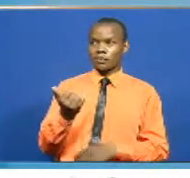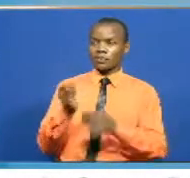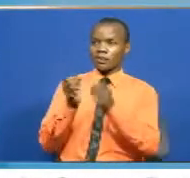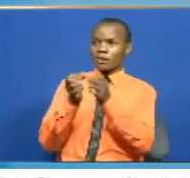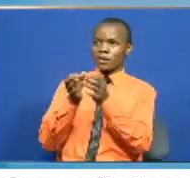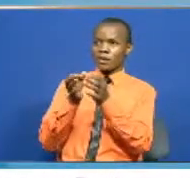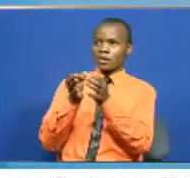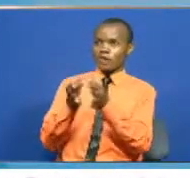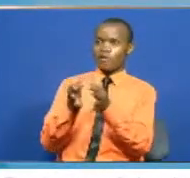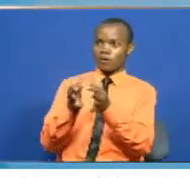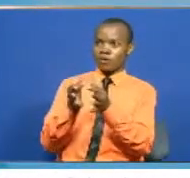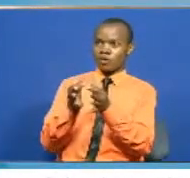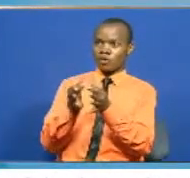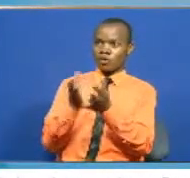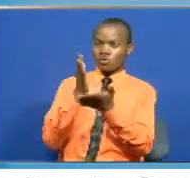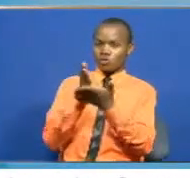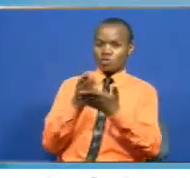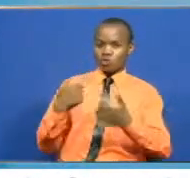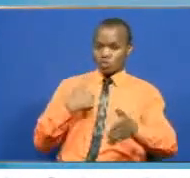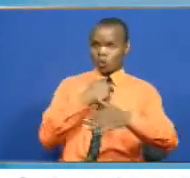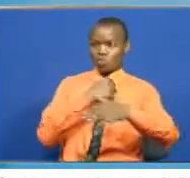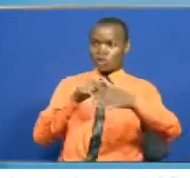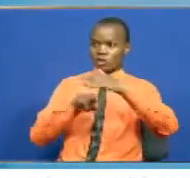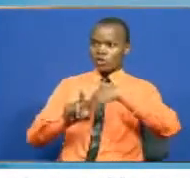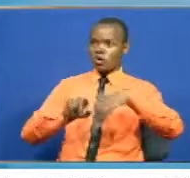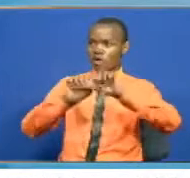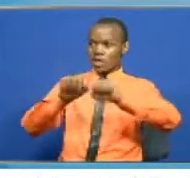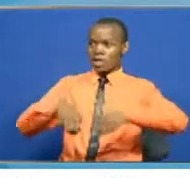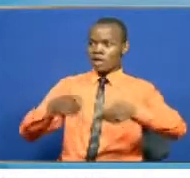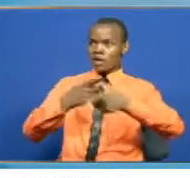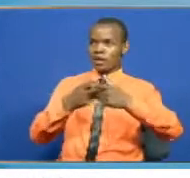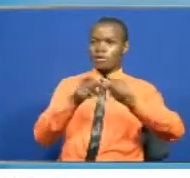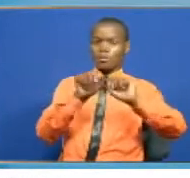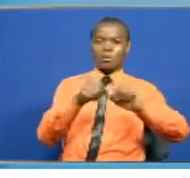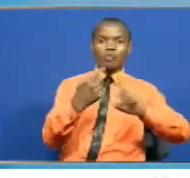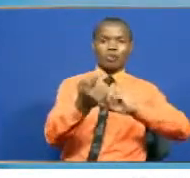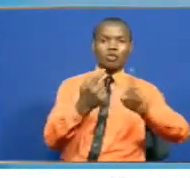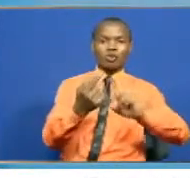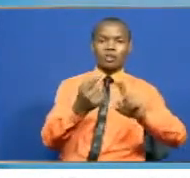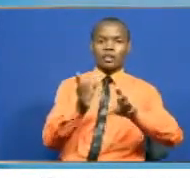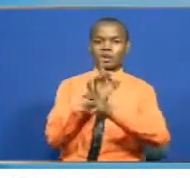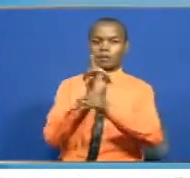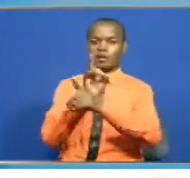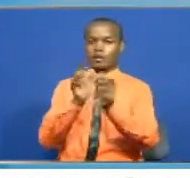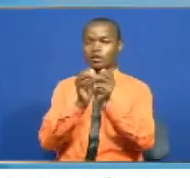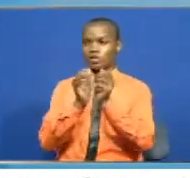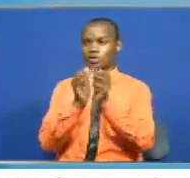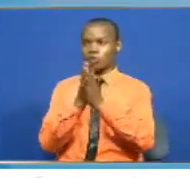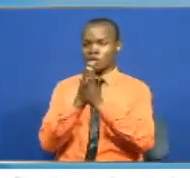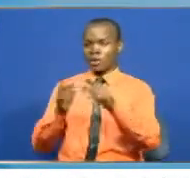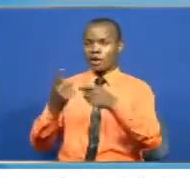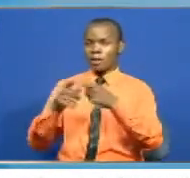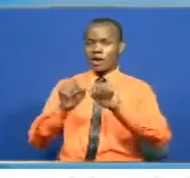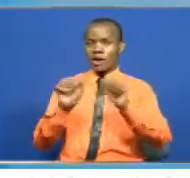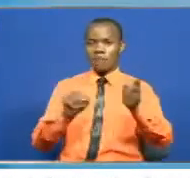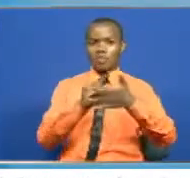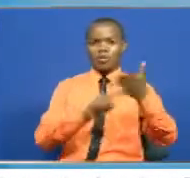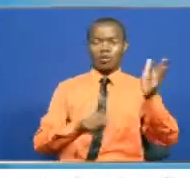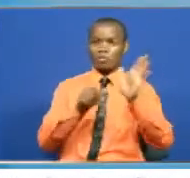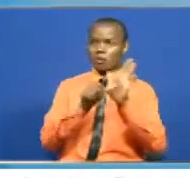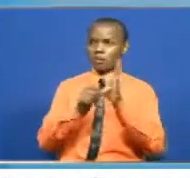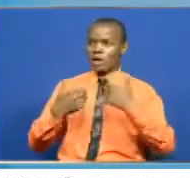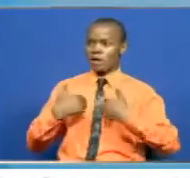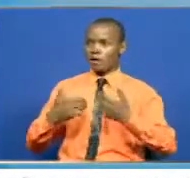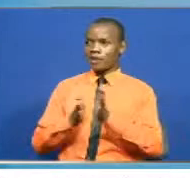if our shots were falling, we could have been talking about a different story right now, but it did not fall. But we ended up